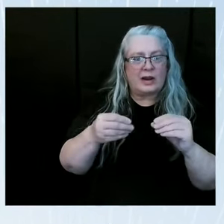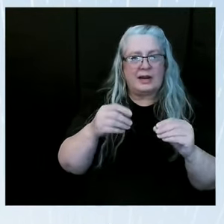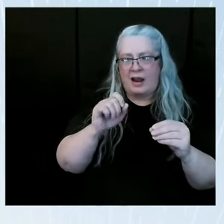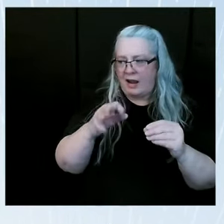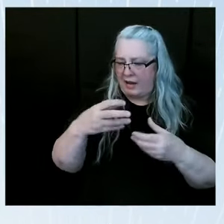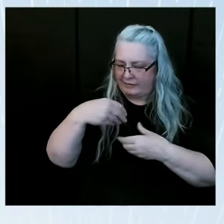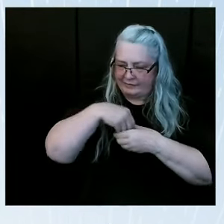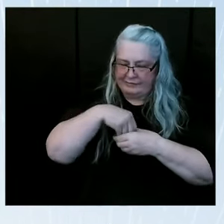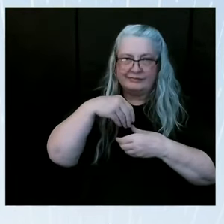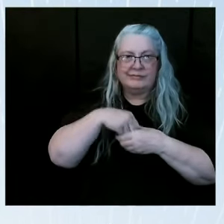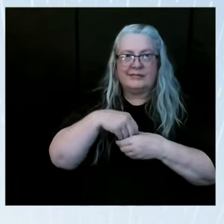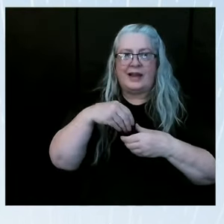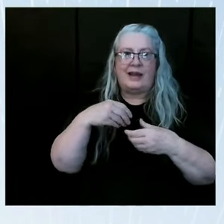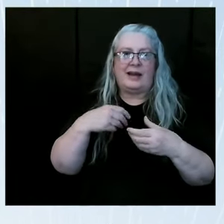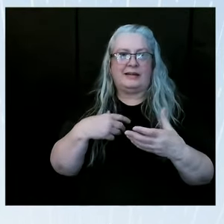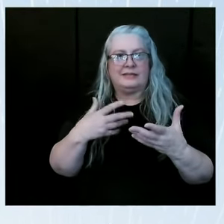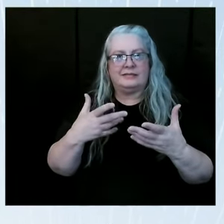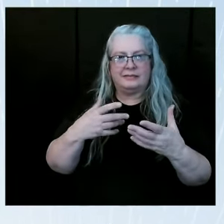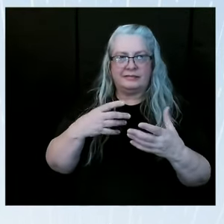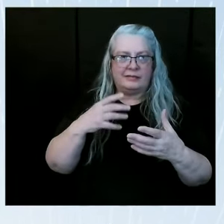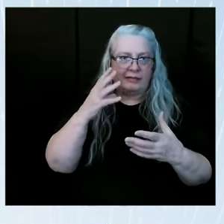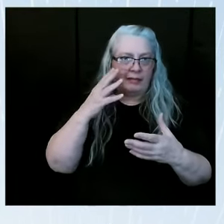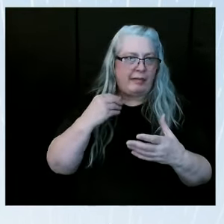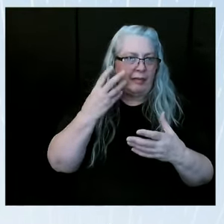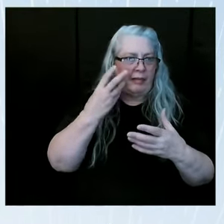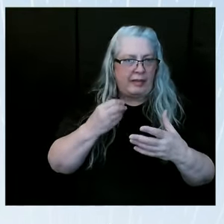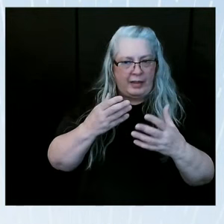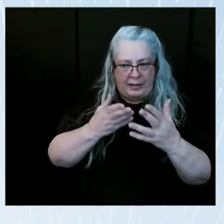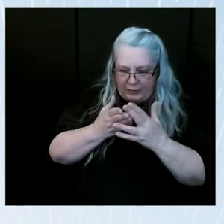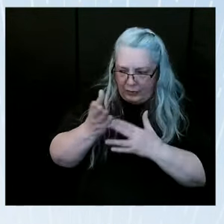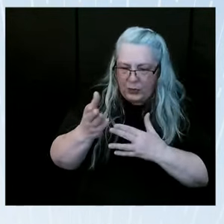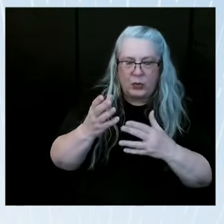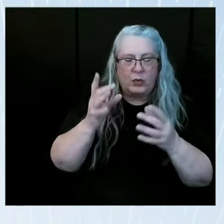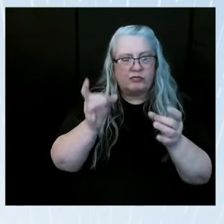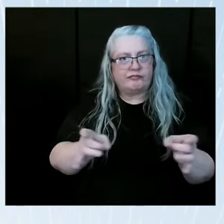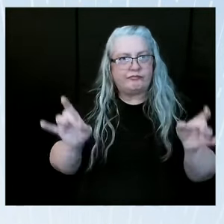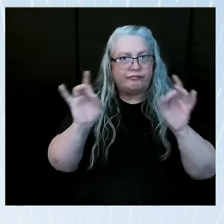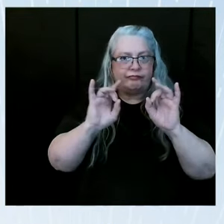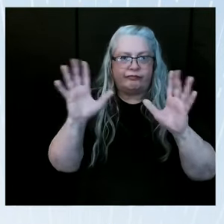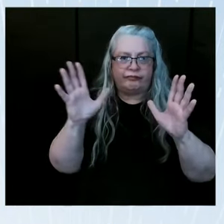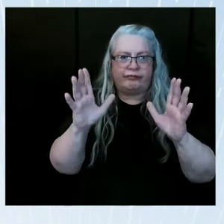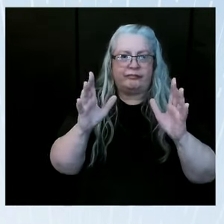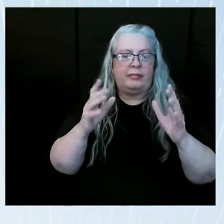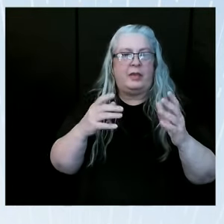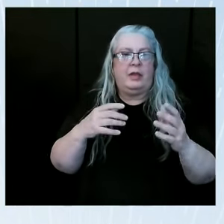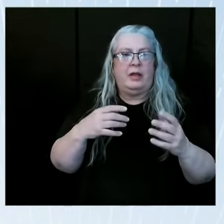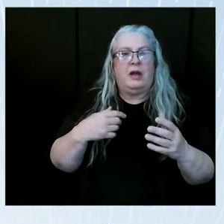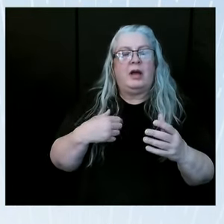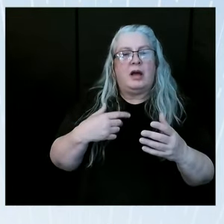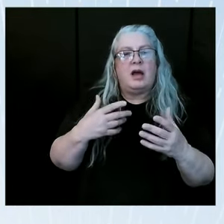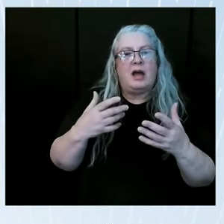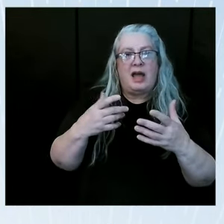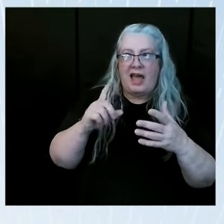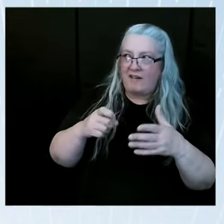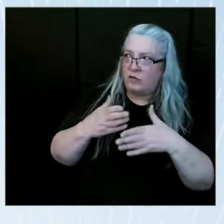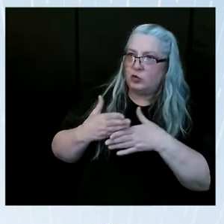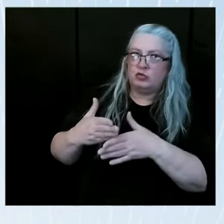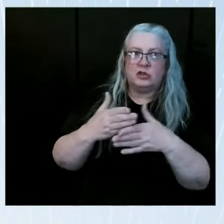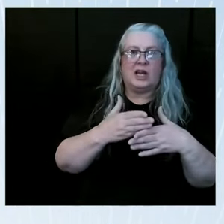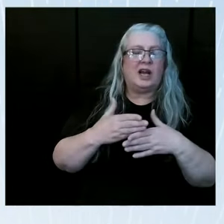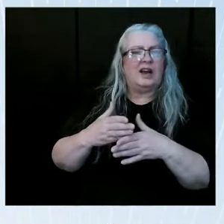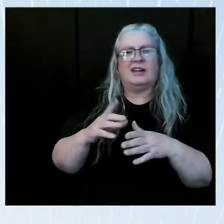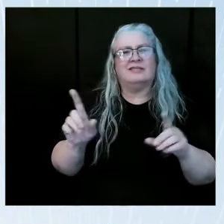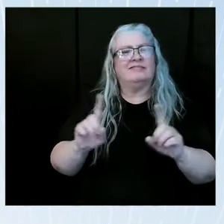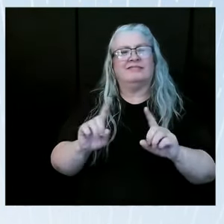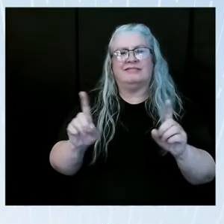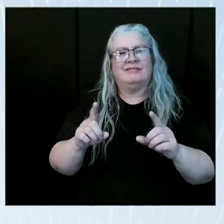As a newly appointed and reappointed members of the council, we are grateful to the previous council members for laying the foundation